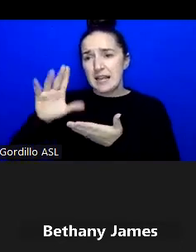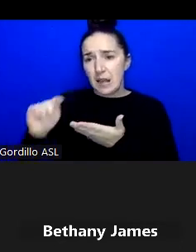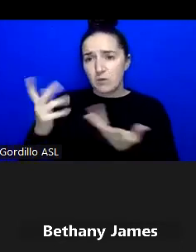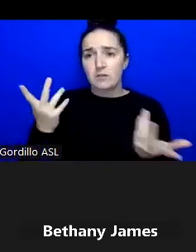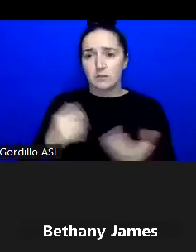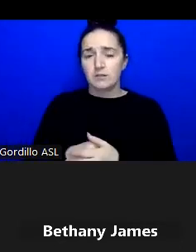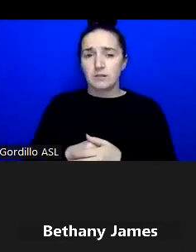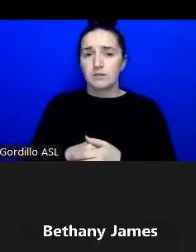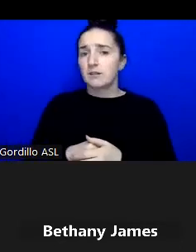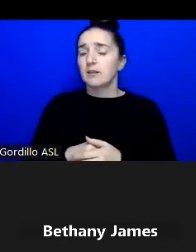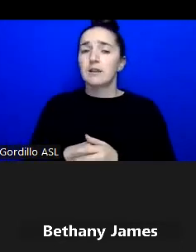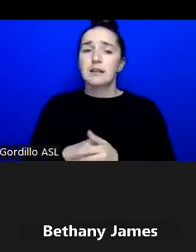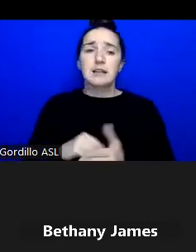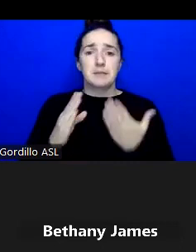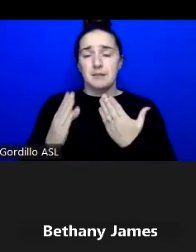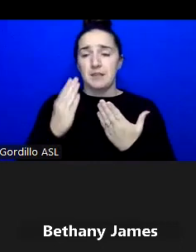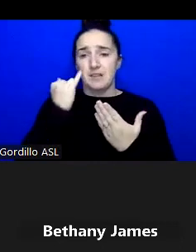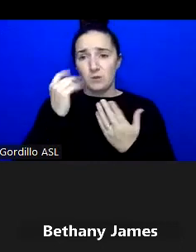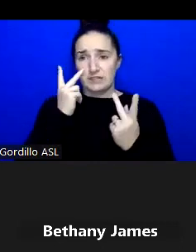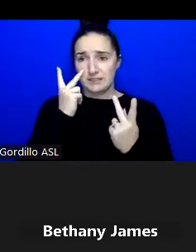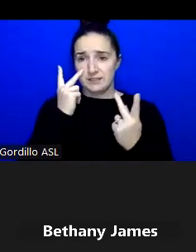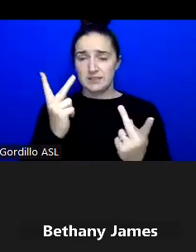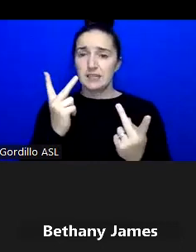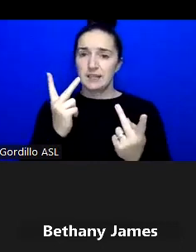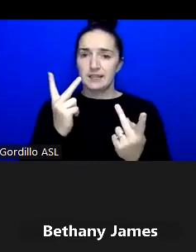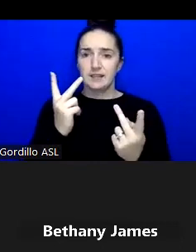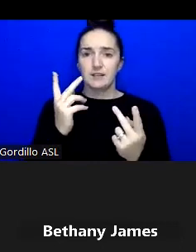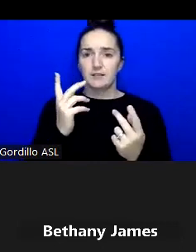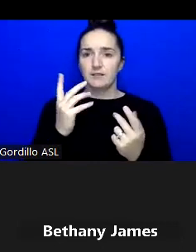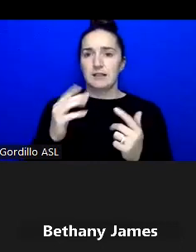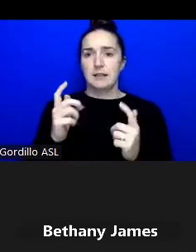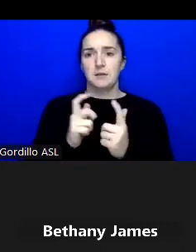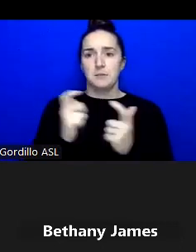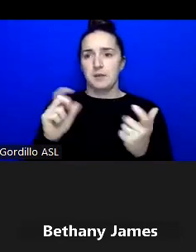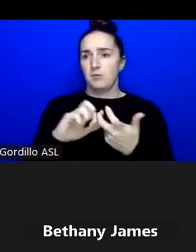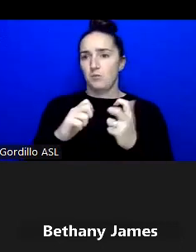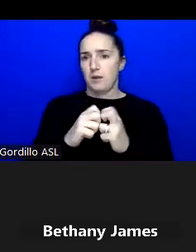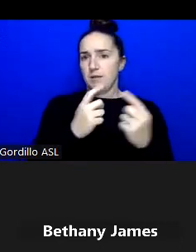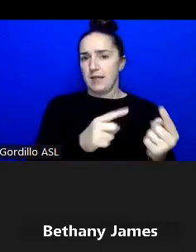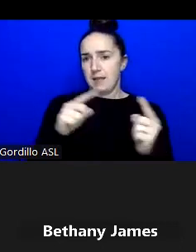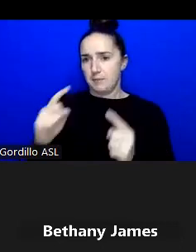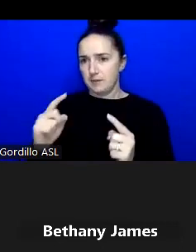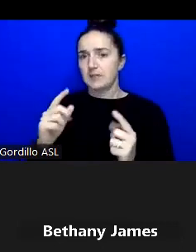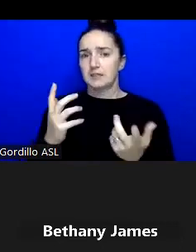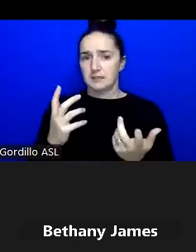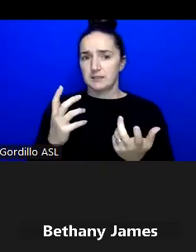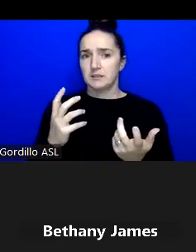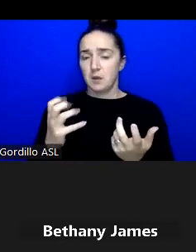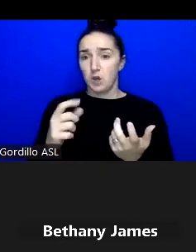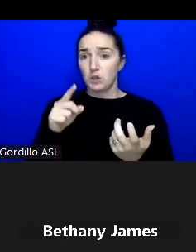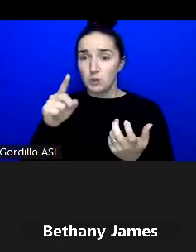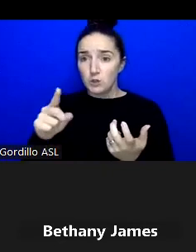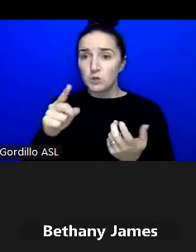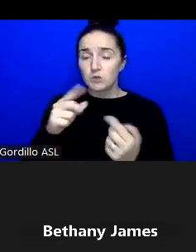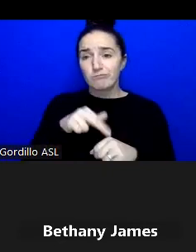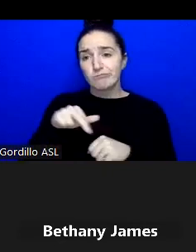forward. If we see, hey, there's some kind of a pretty significant problem that's happening here where I want you to see an ear, nose, and throat physician